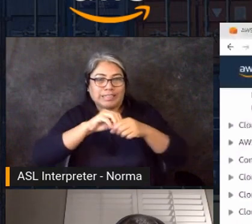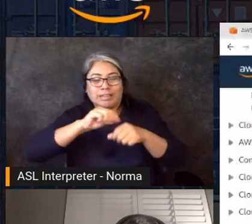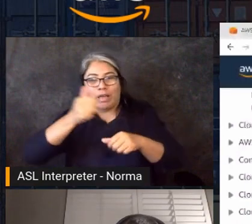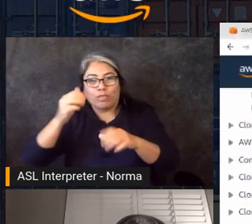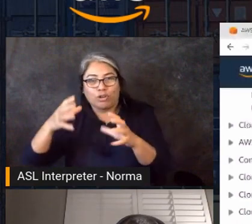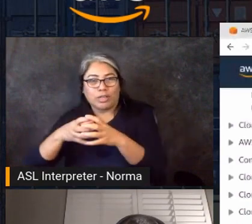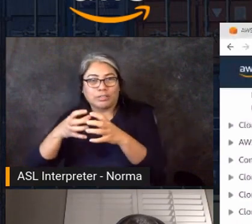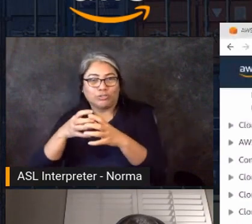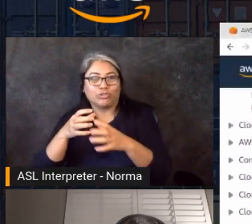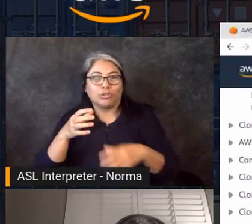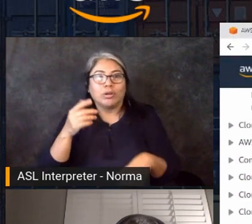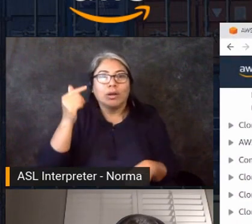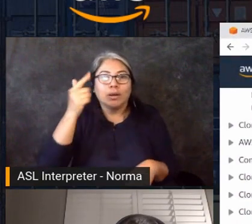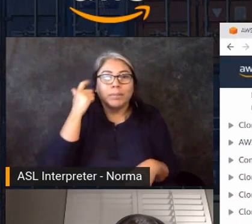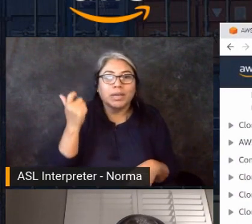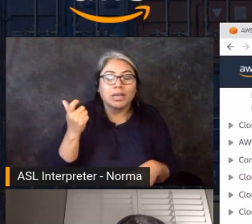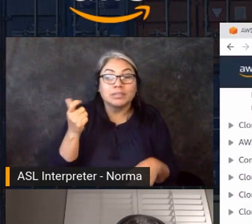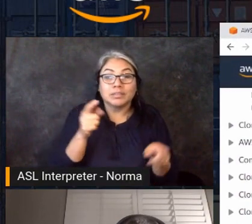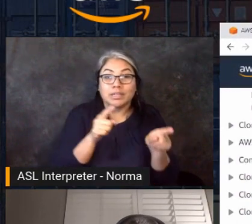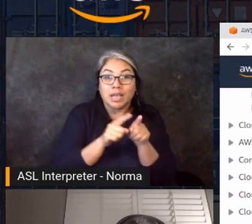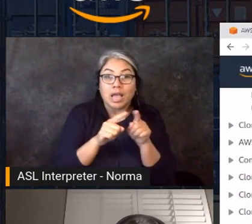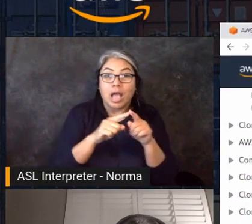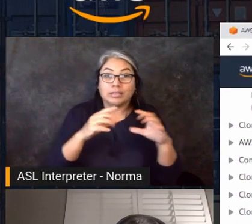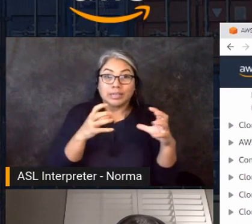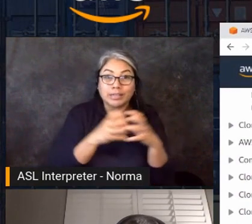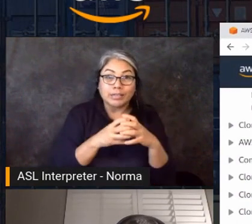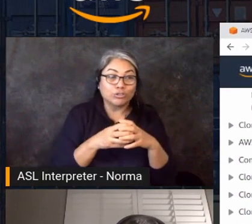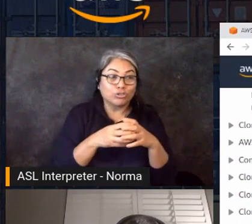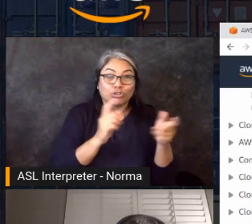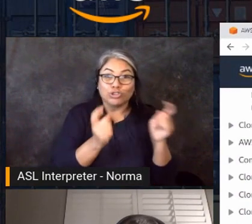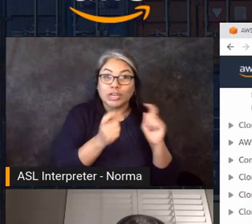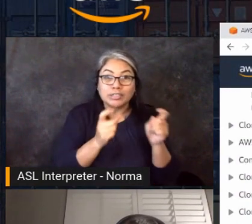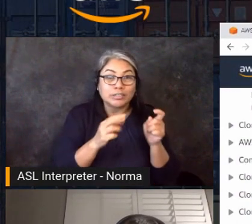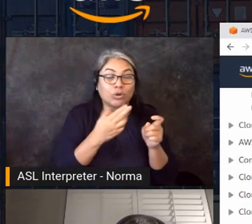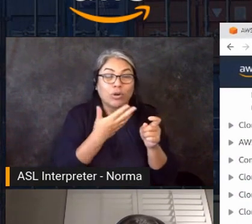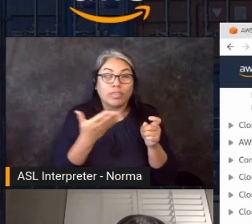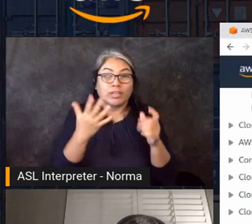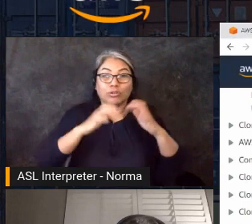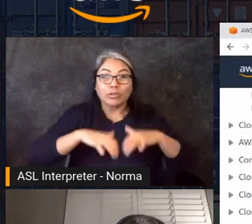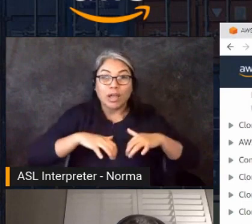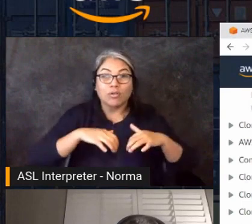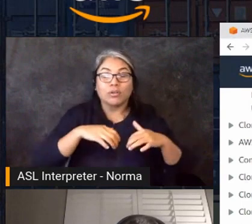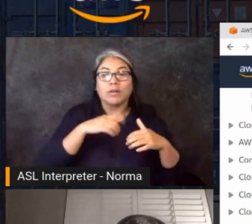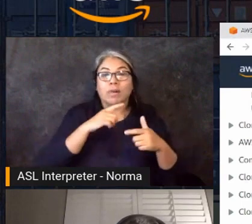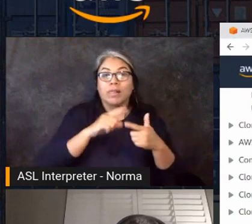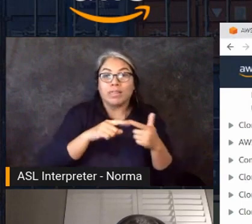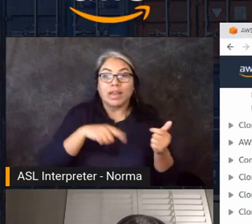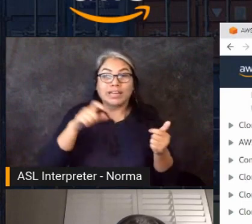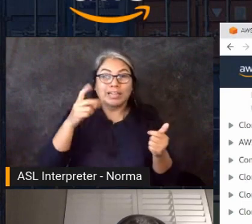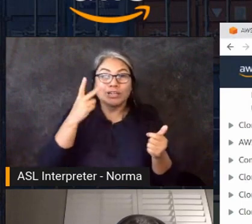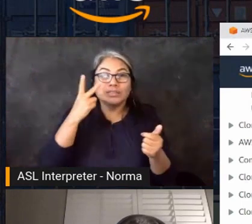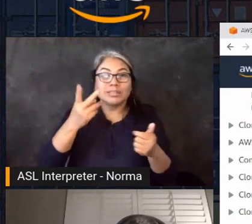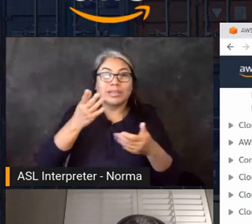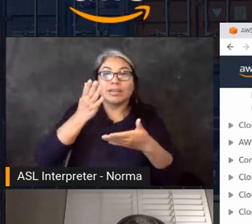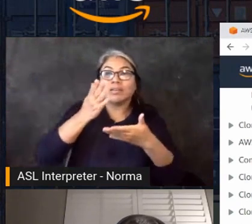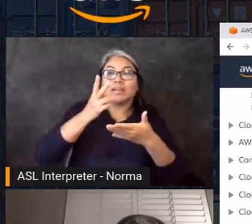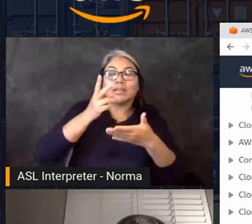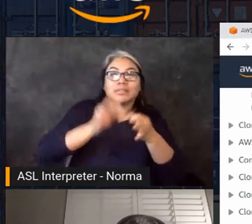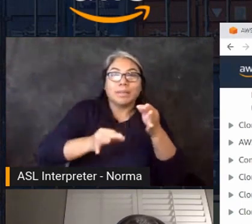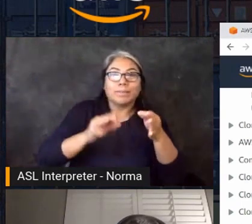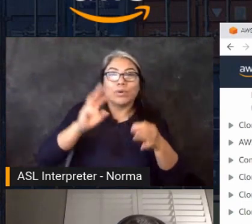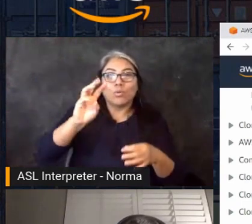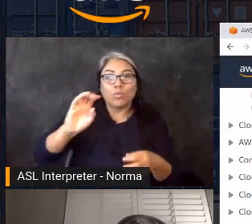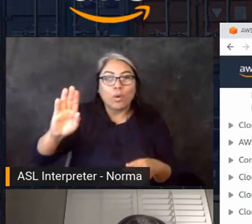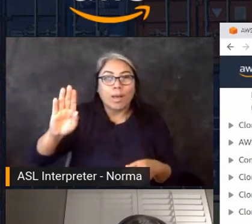just need a simple webhook or something like that, I can very easily stand up my Lambda or step functions and